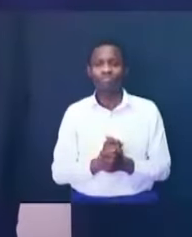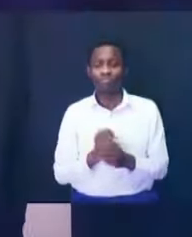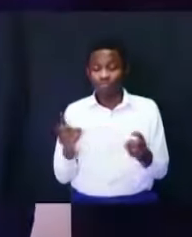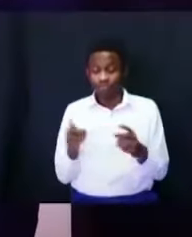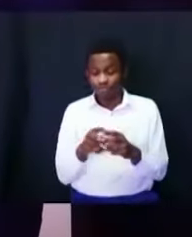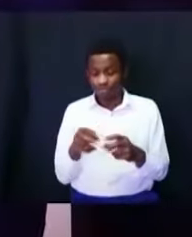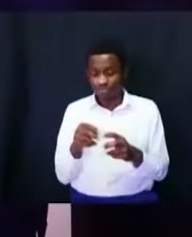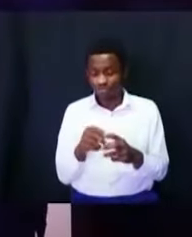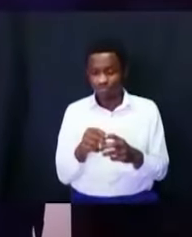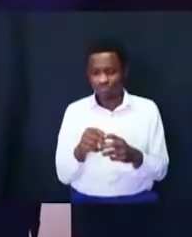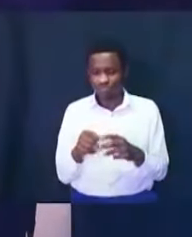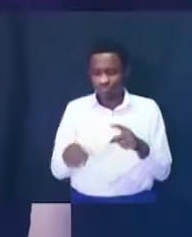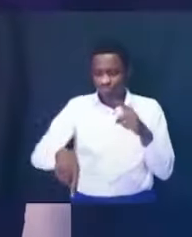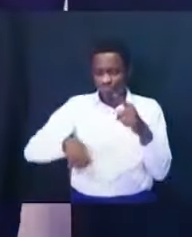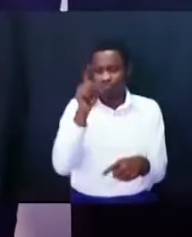of